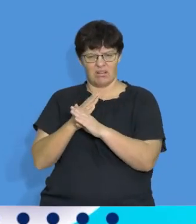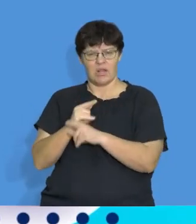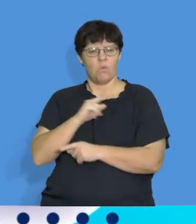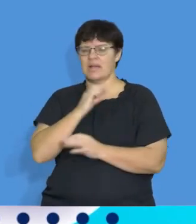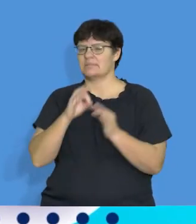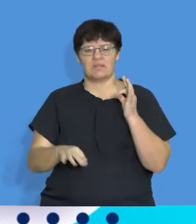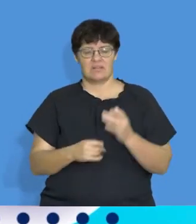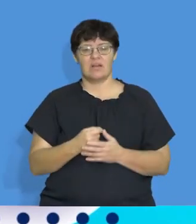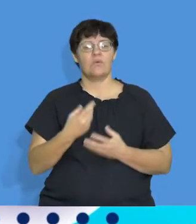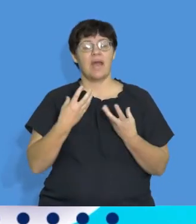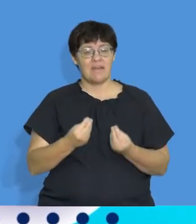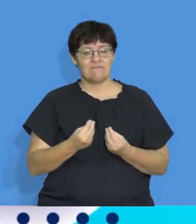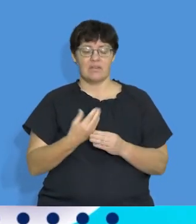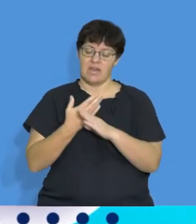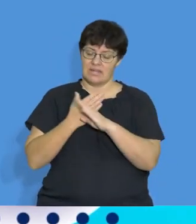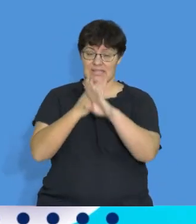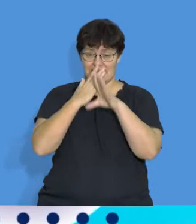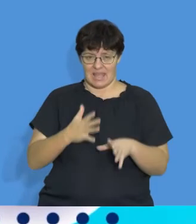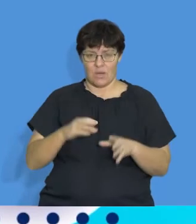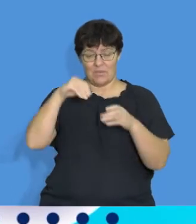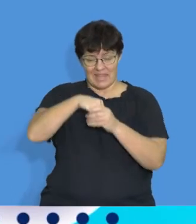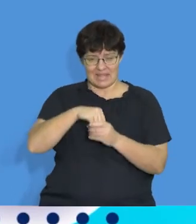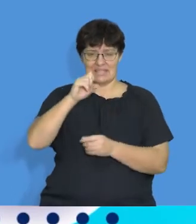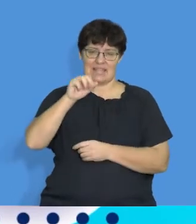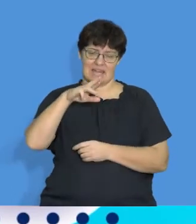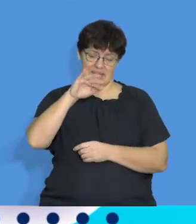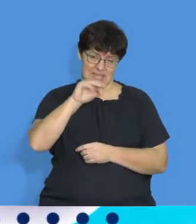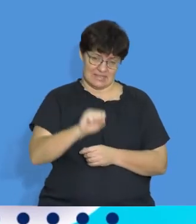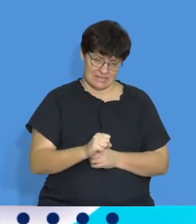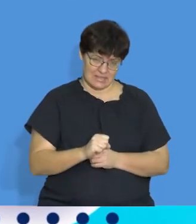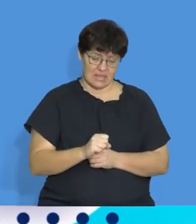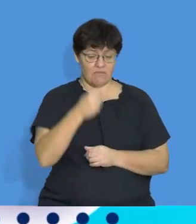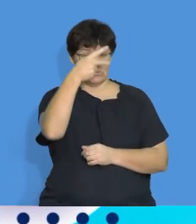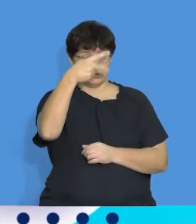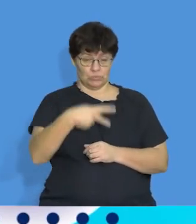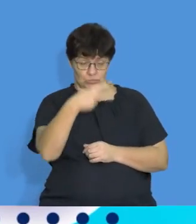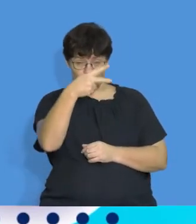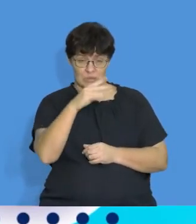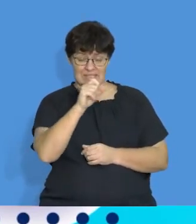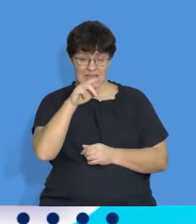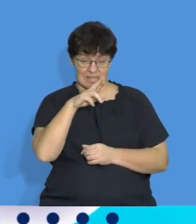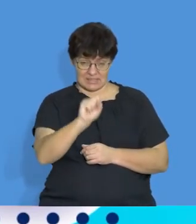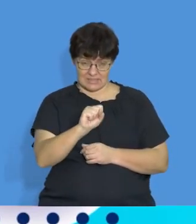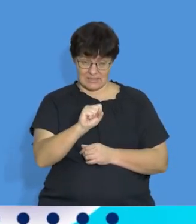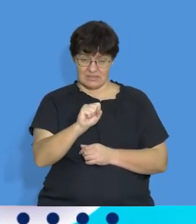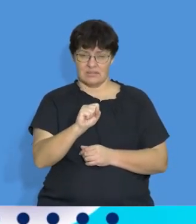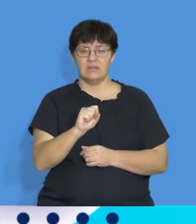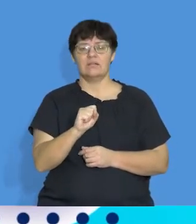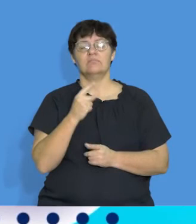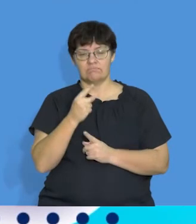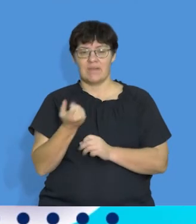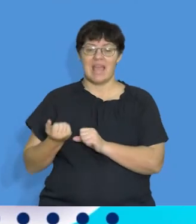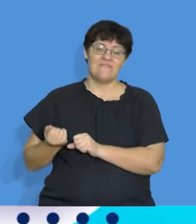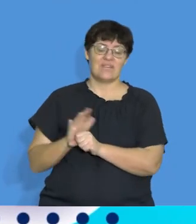We're talking about resistors in series. Okay, so if two resistors are connected in series, their effective